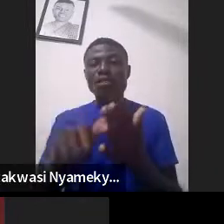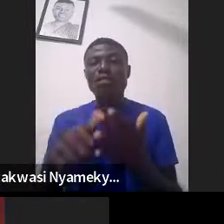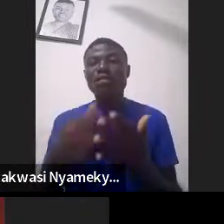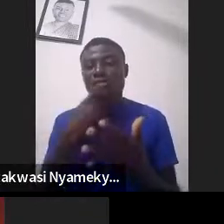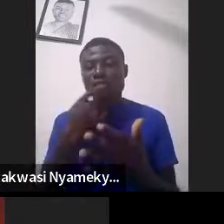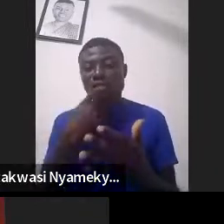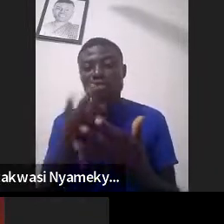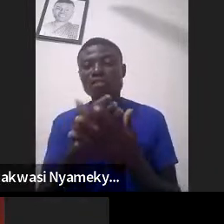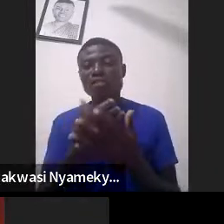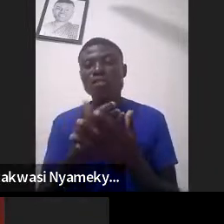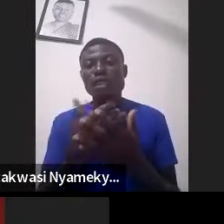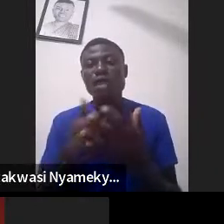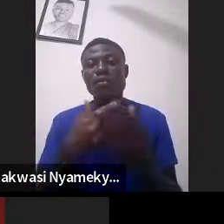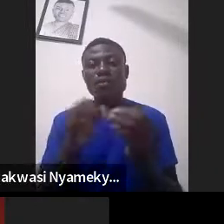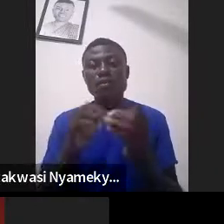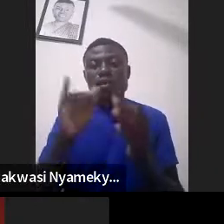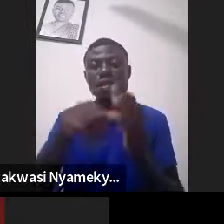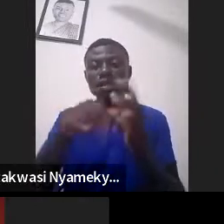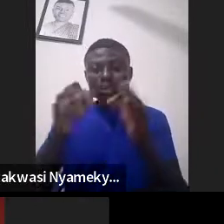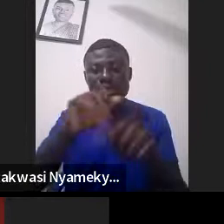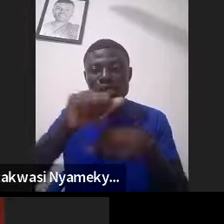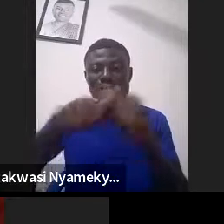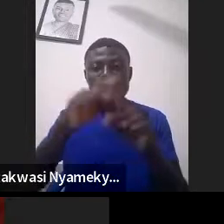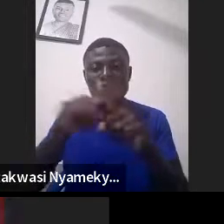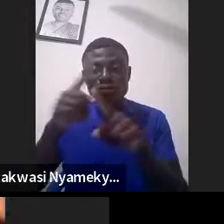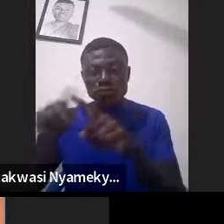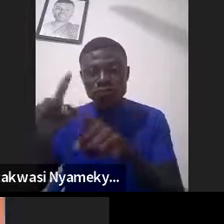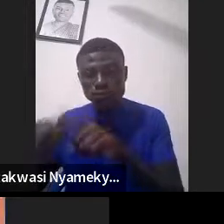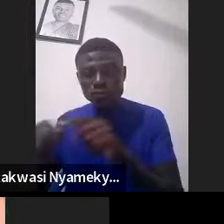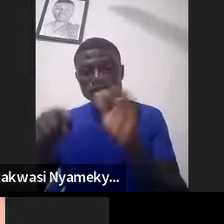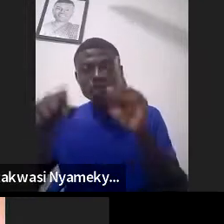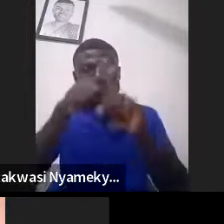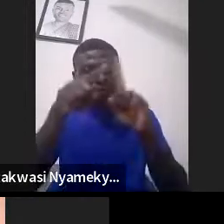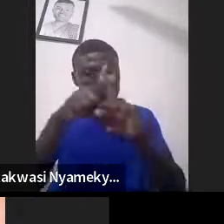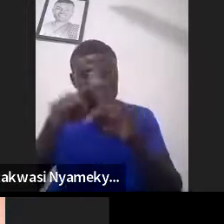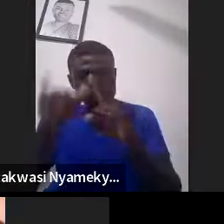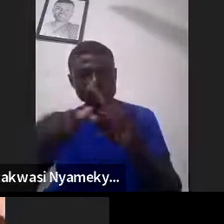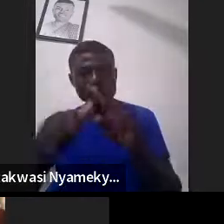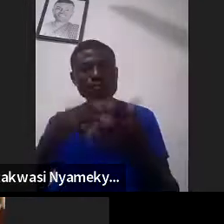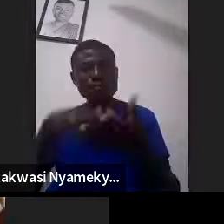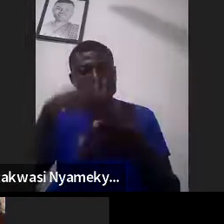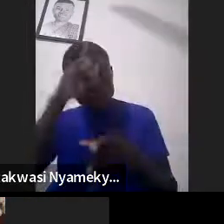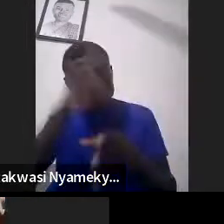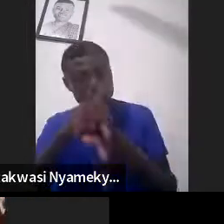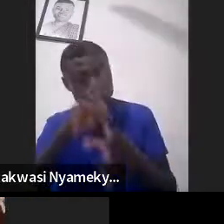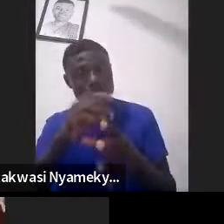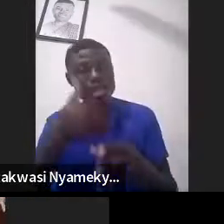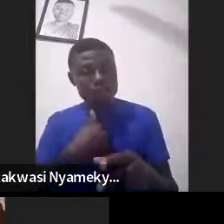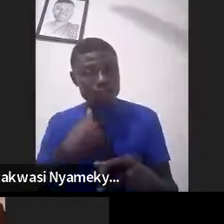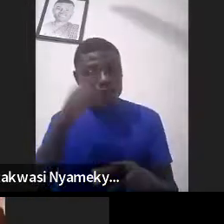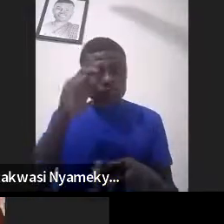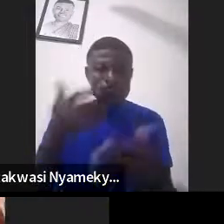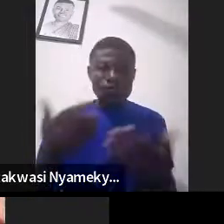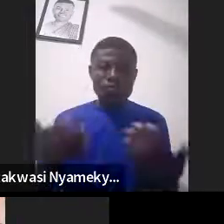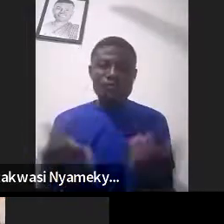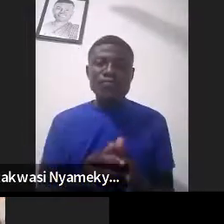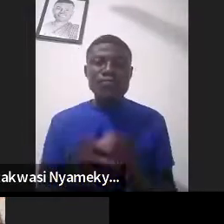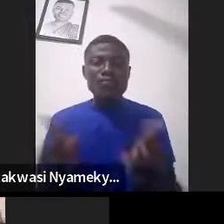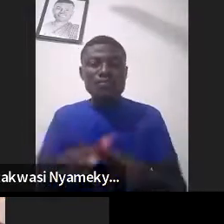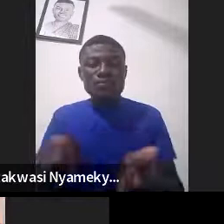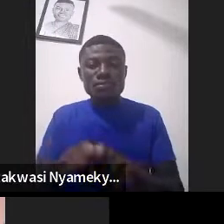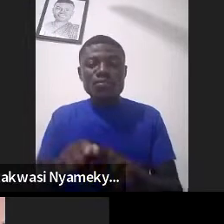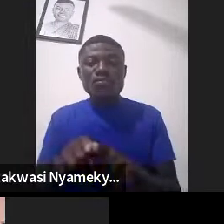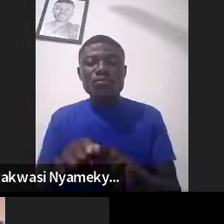it talks about different strengths that dyslexics may have. And,